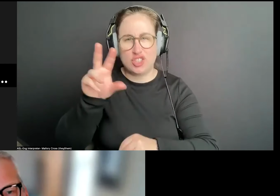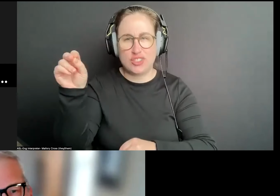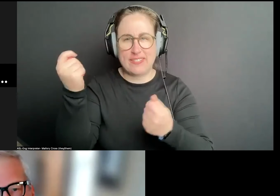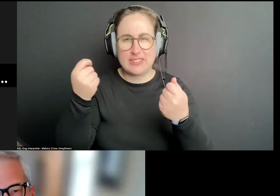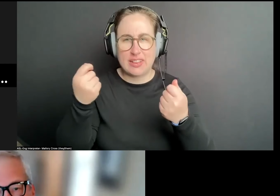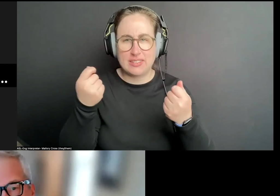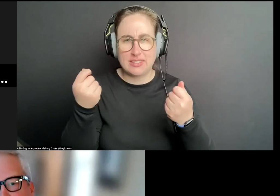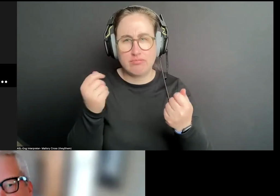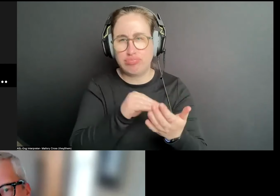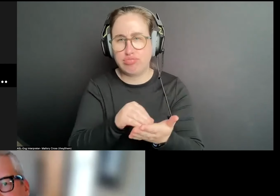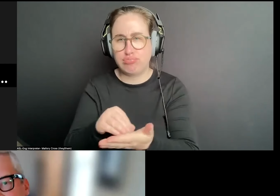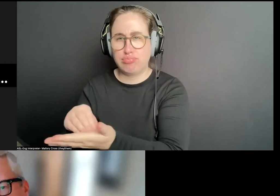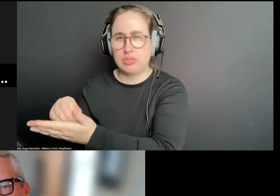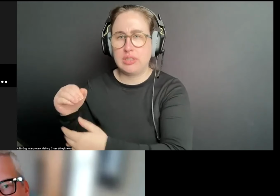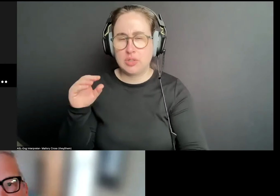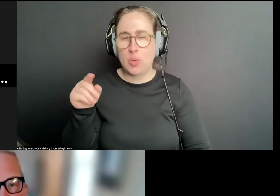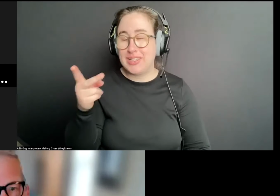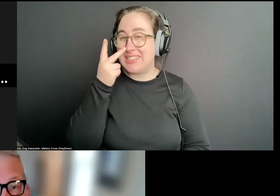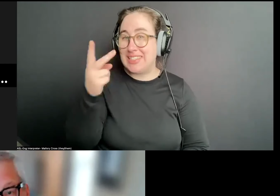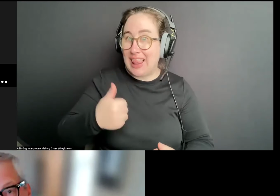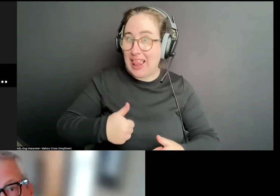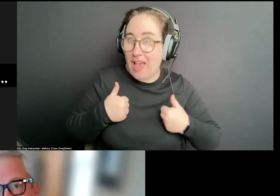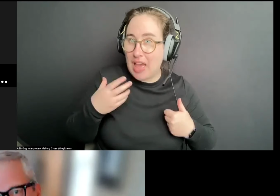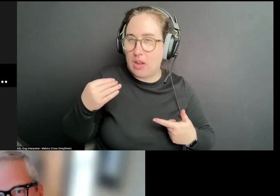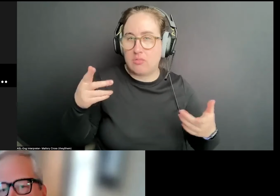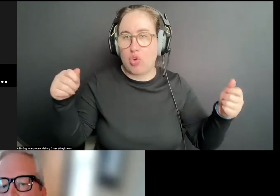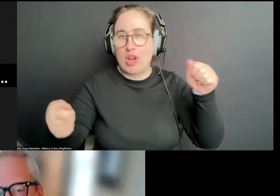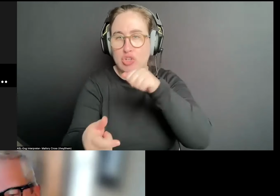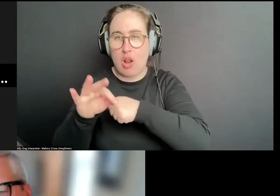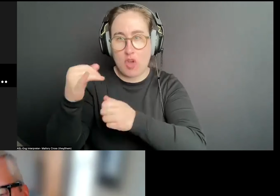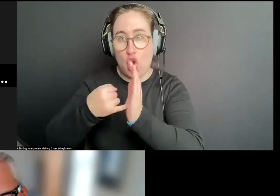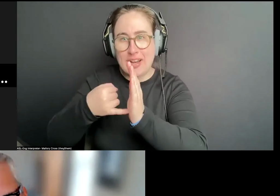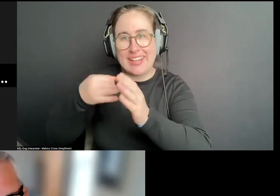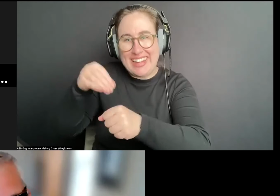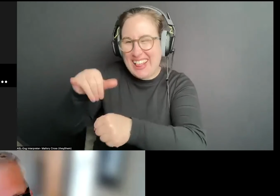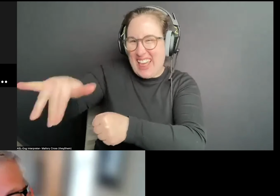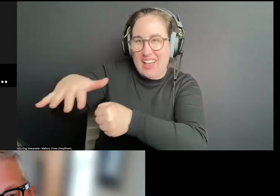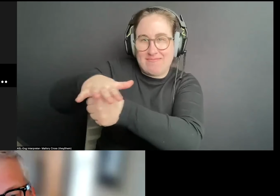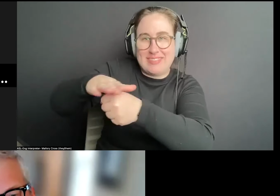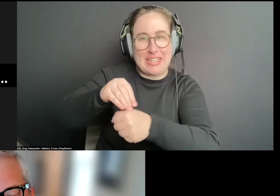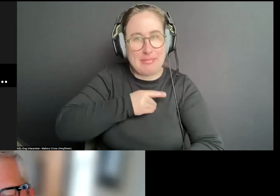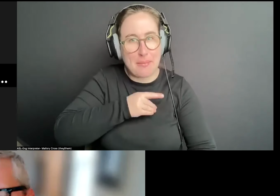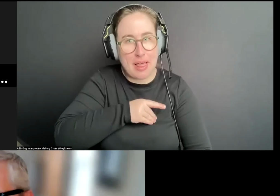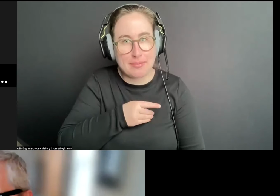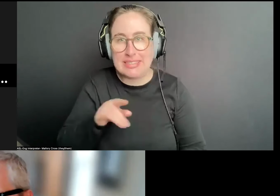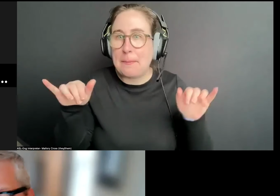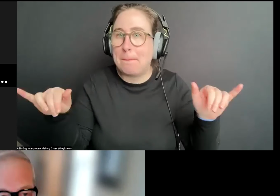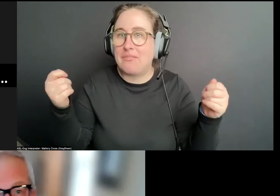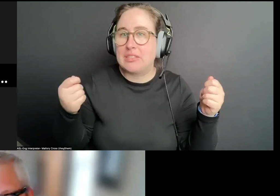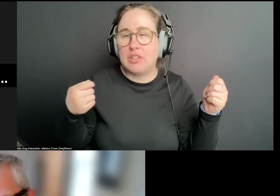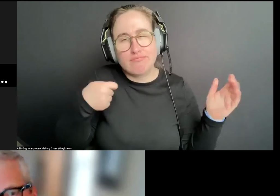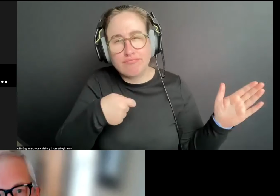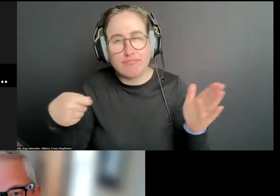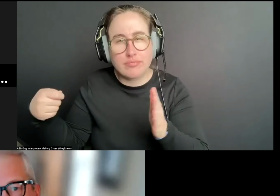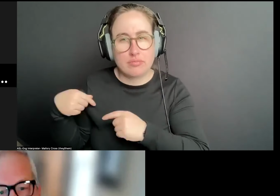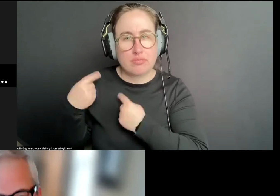actually see sort of the life and progression of arts within a neighborhood within Minneapolis in that work. That's all